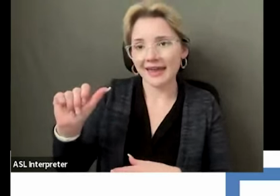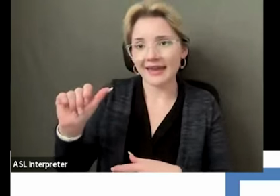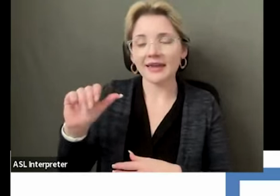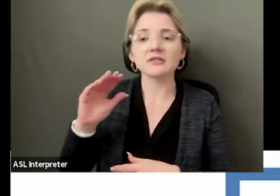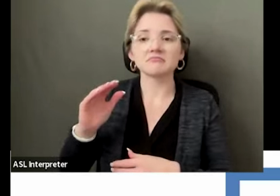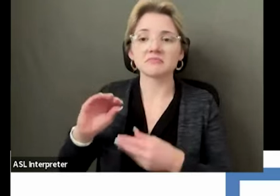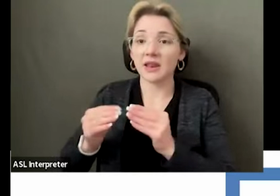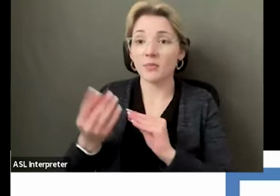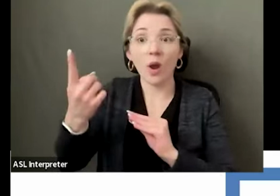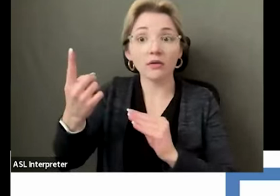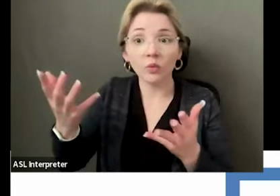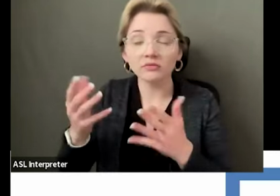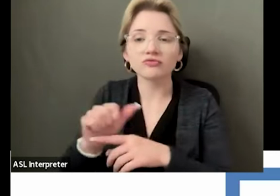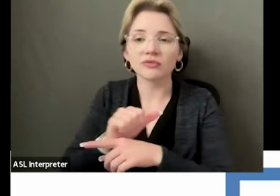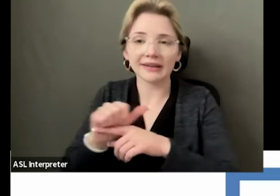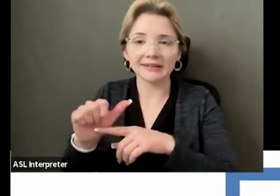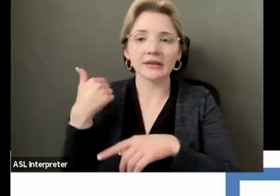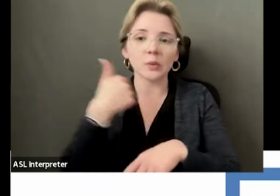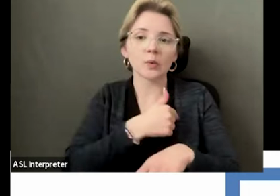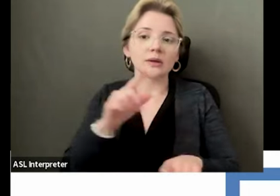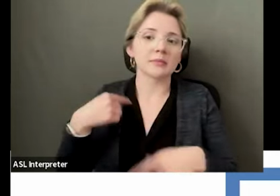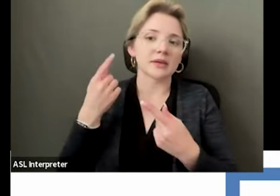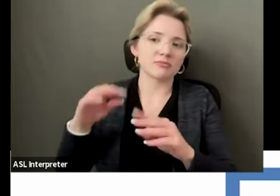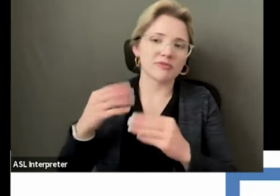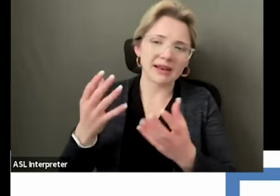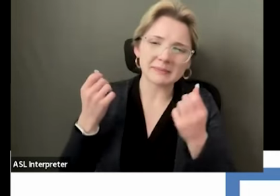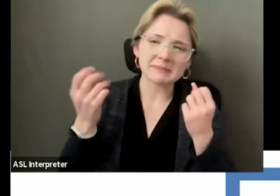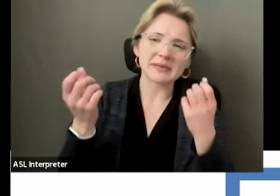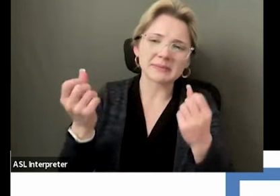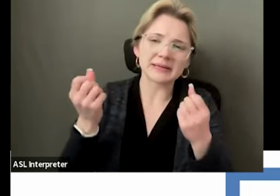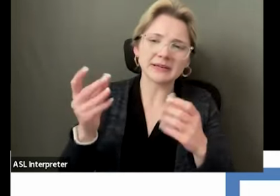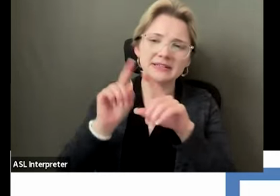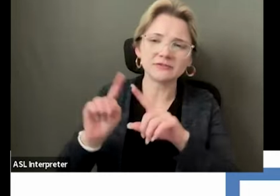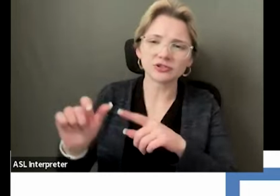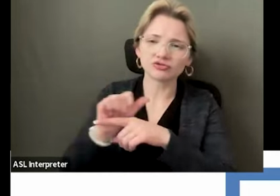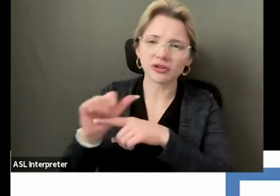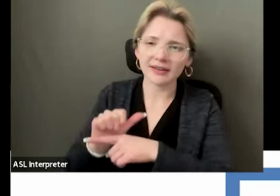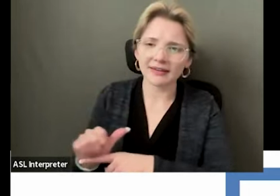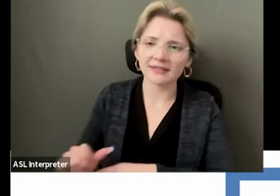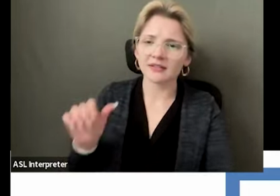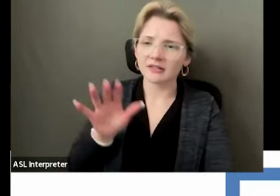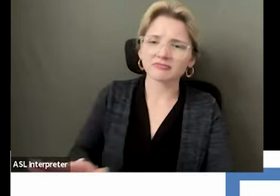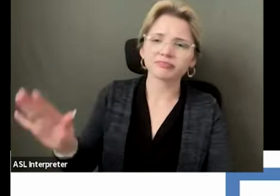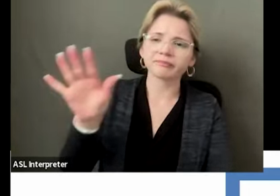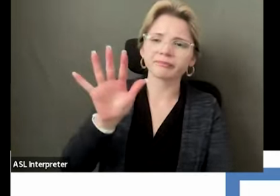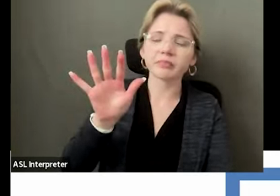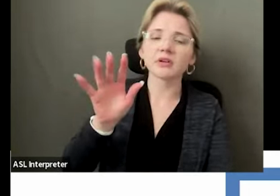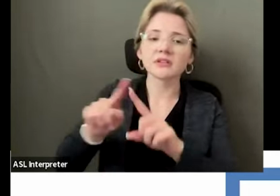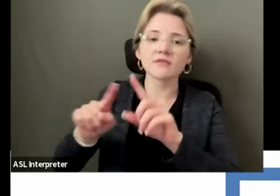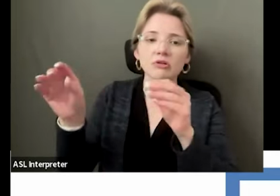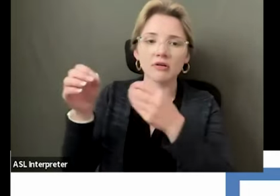been starting to do a lot of trainings. We've been doing trainings across different program offices. So each program office has